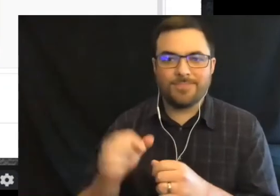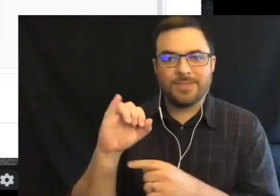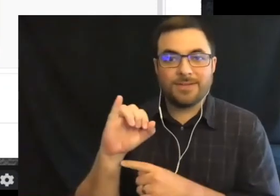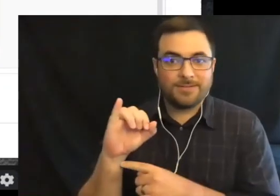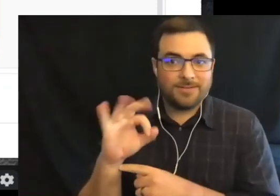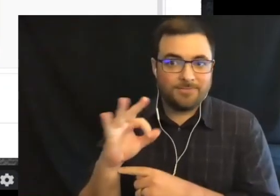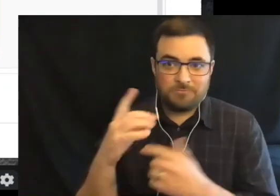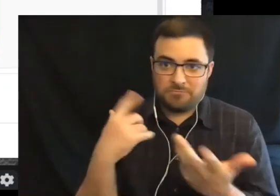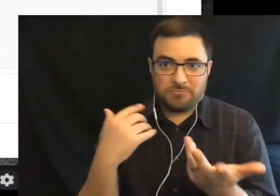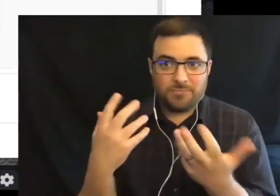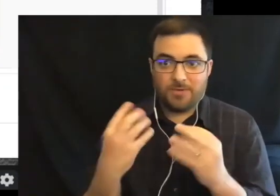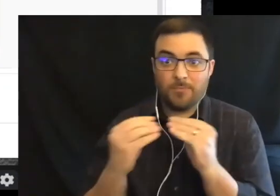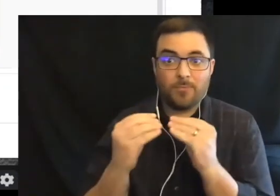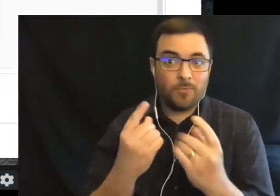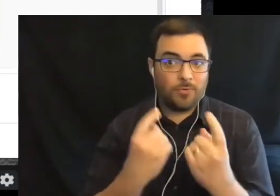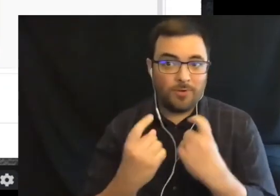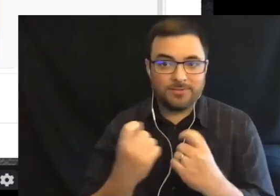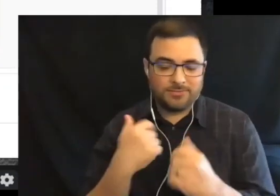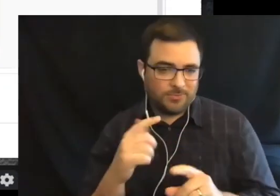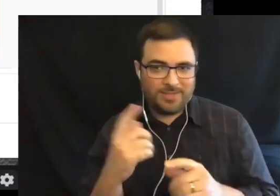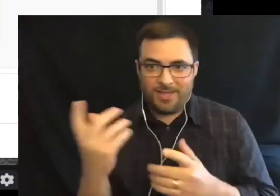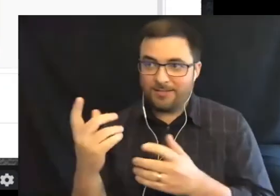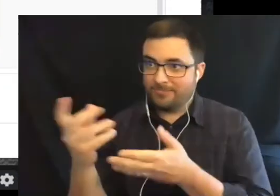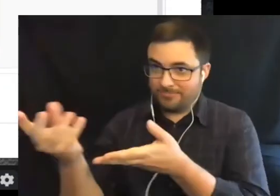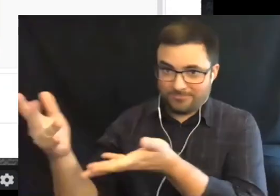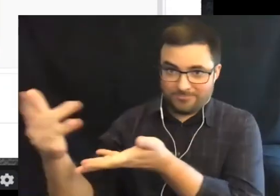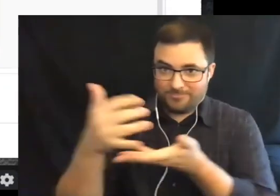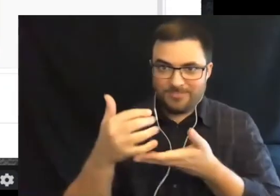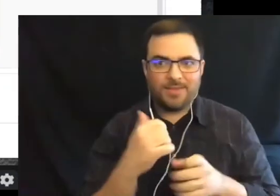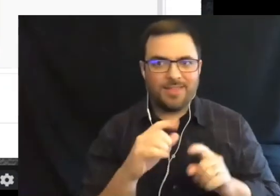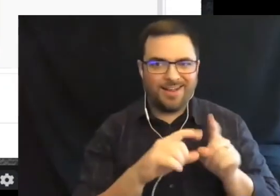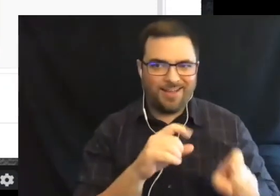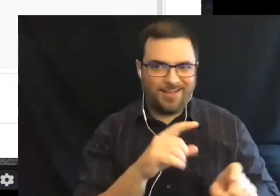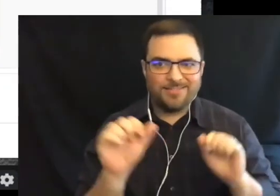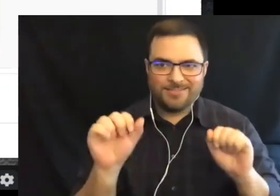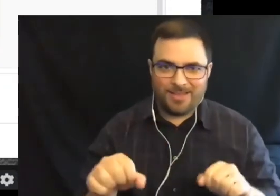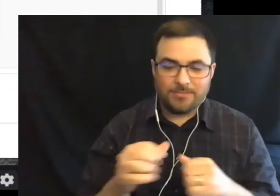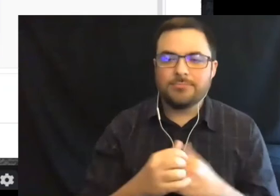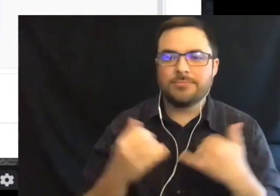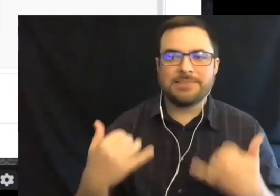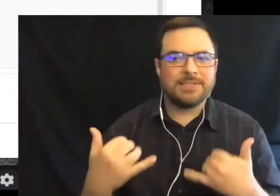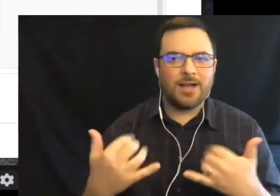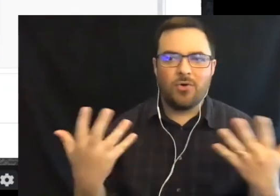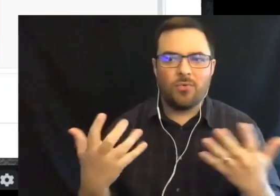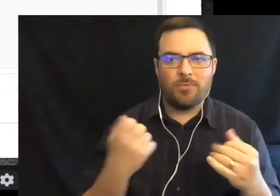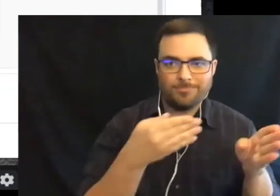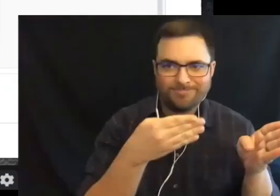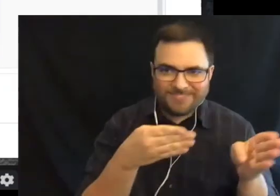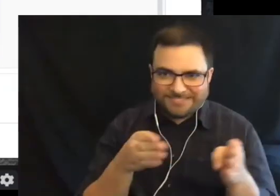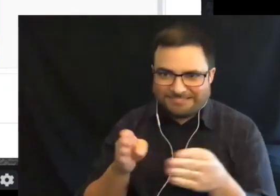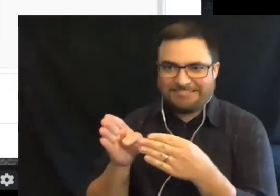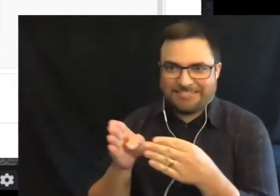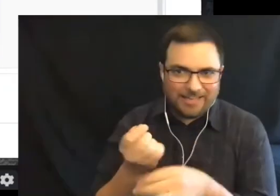those questions after we're done today. So we are going to switch gears here a little